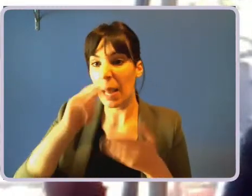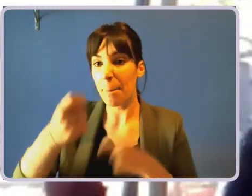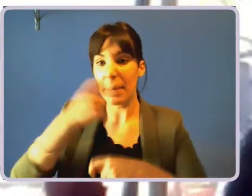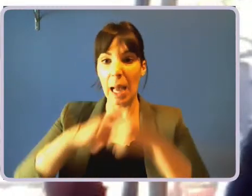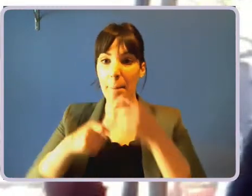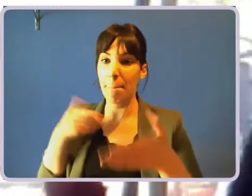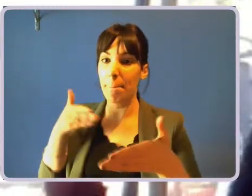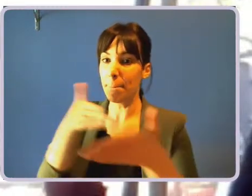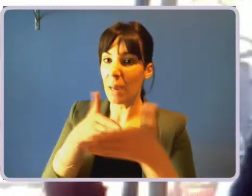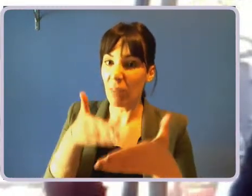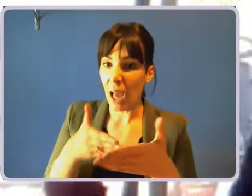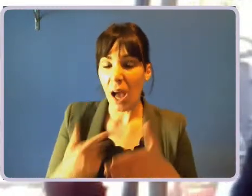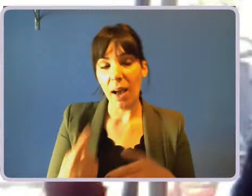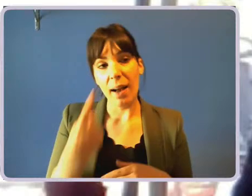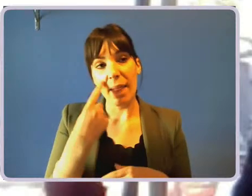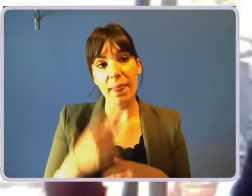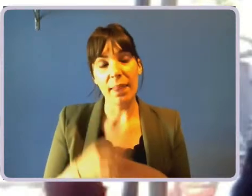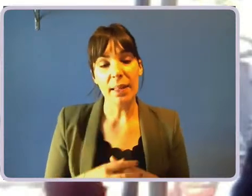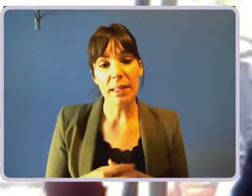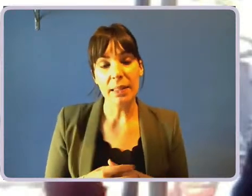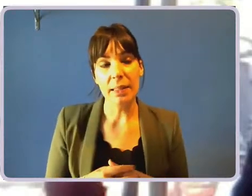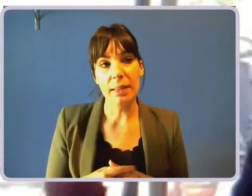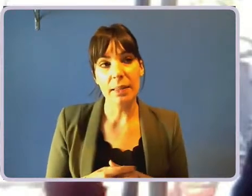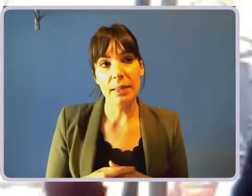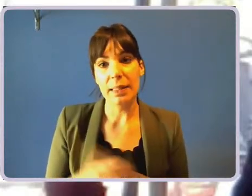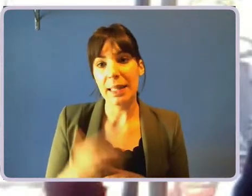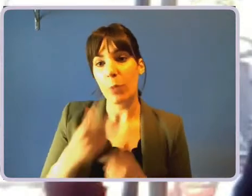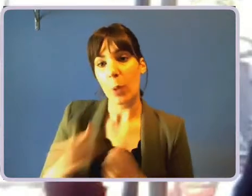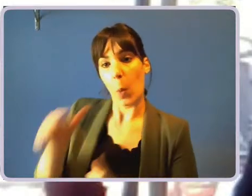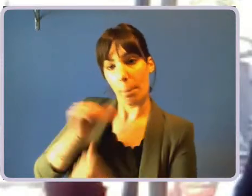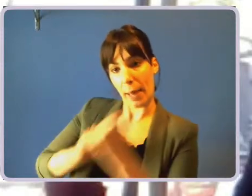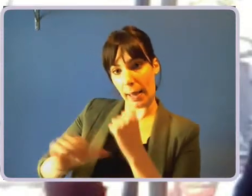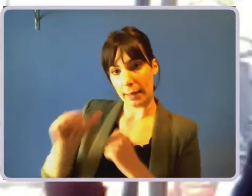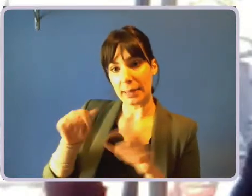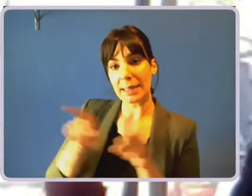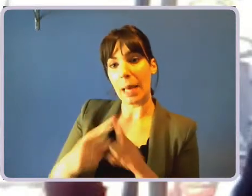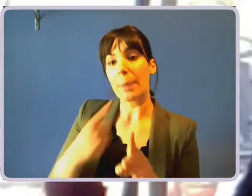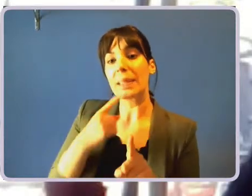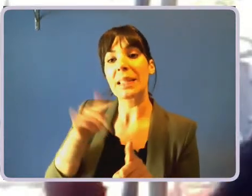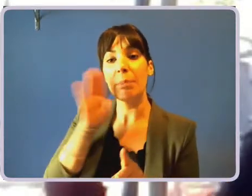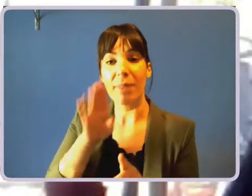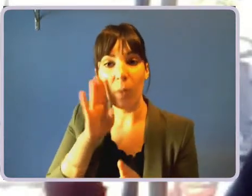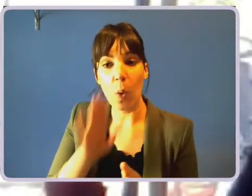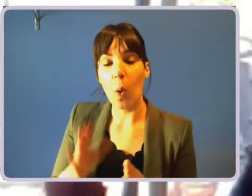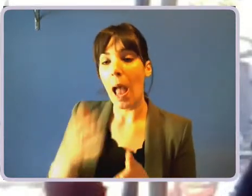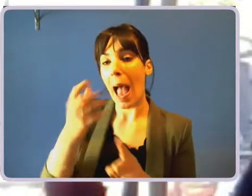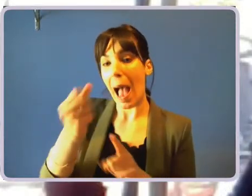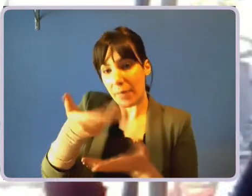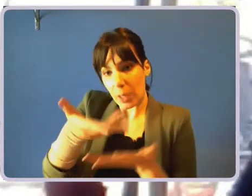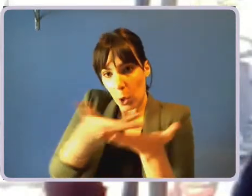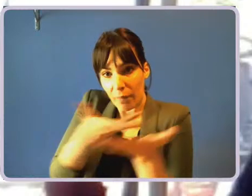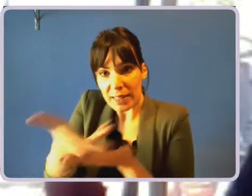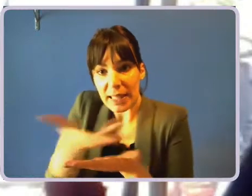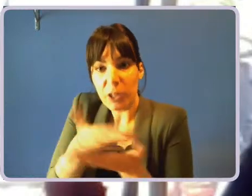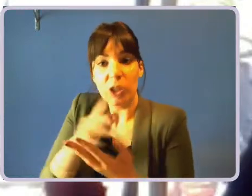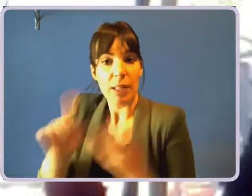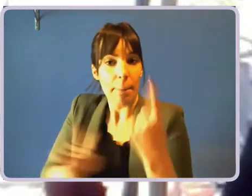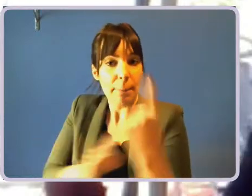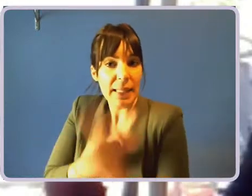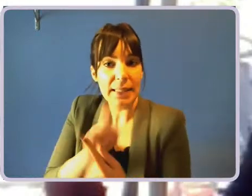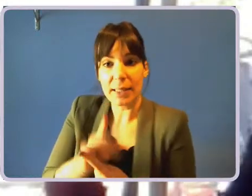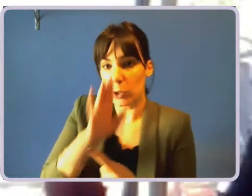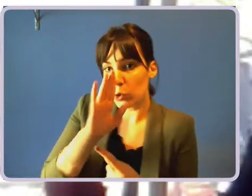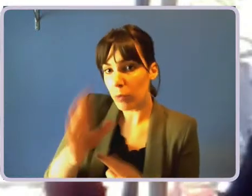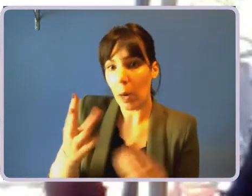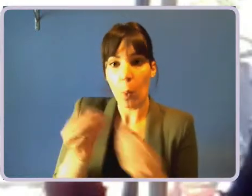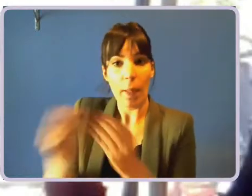having those conversations and meetings and forums with the community and community leaders and agencies in the community,